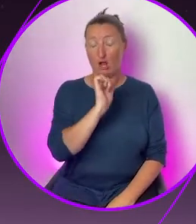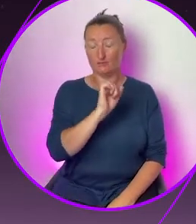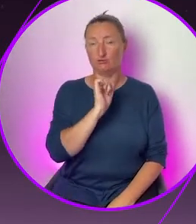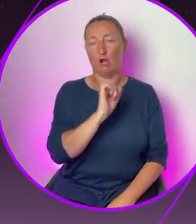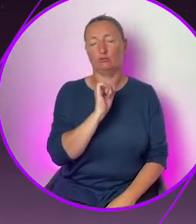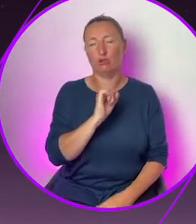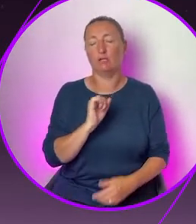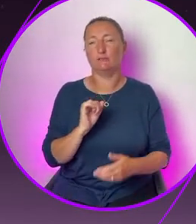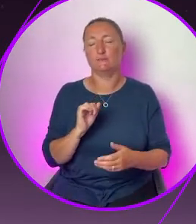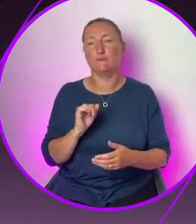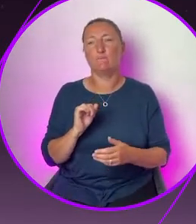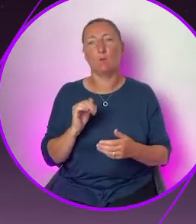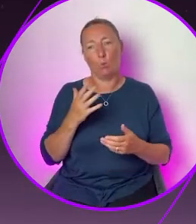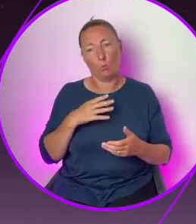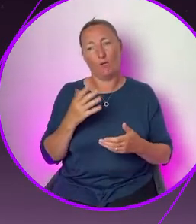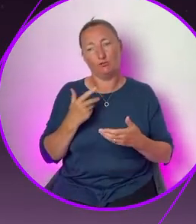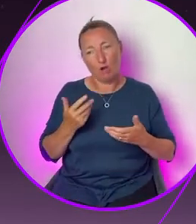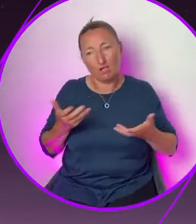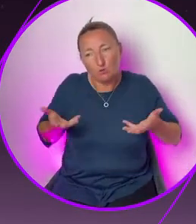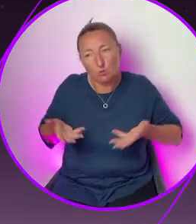we're advocating for is